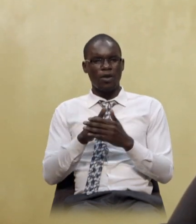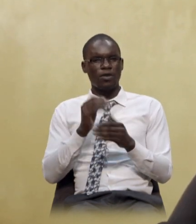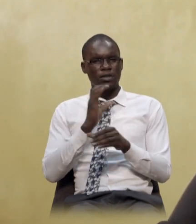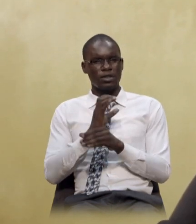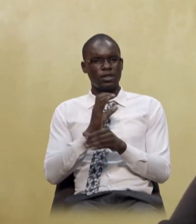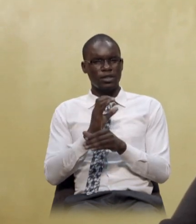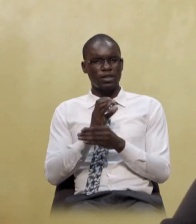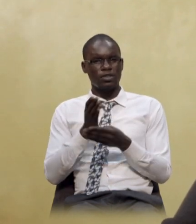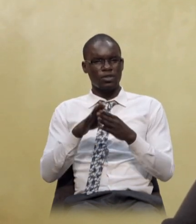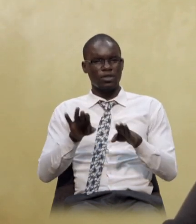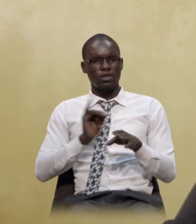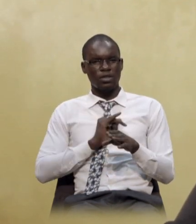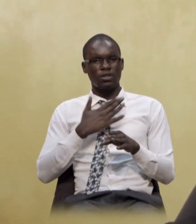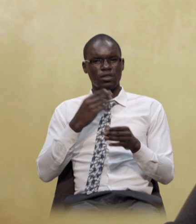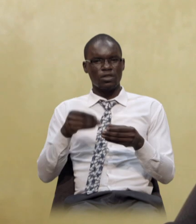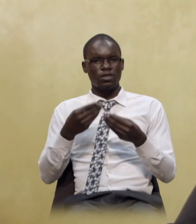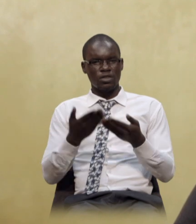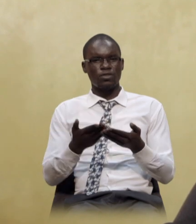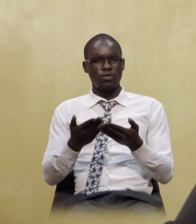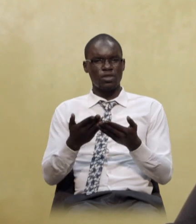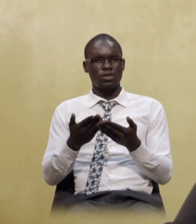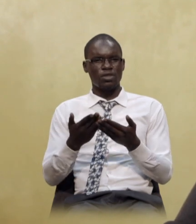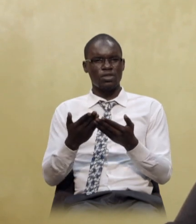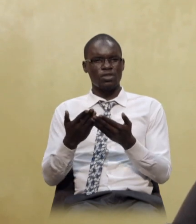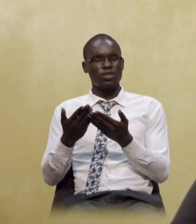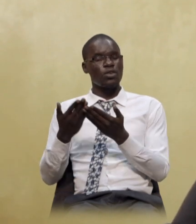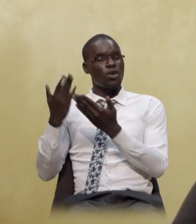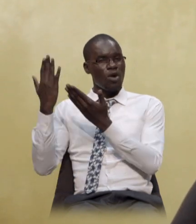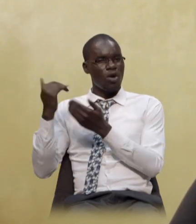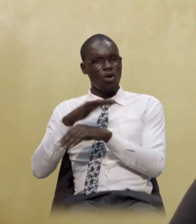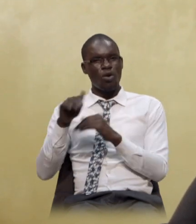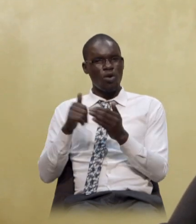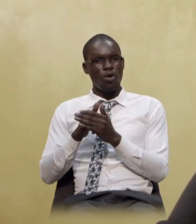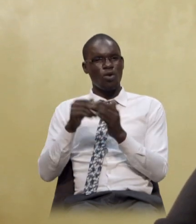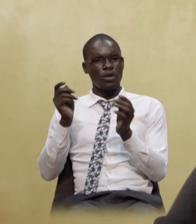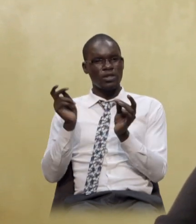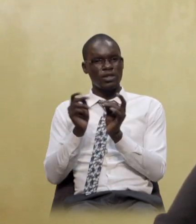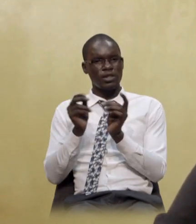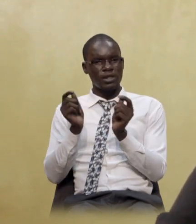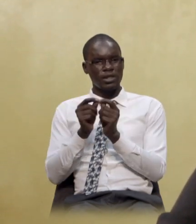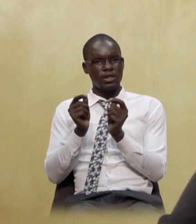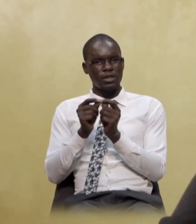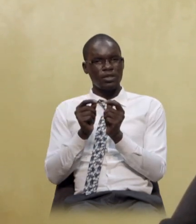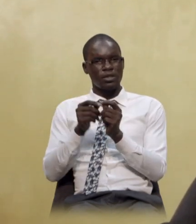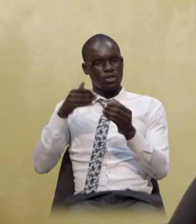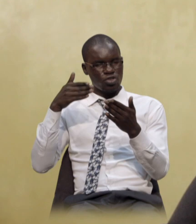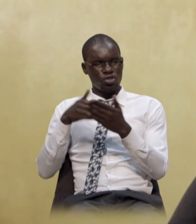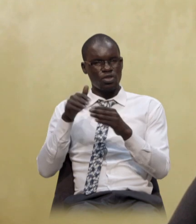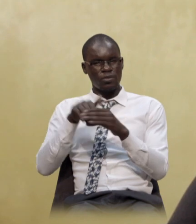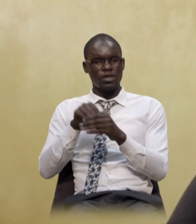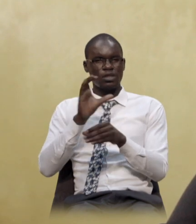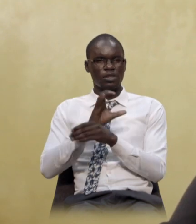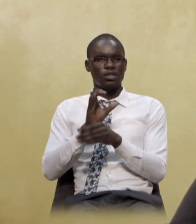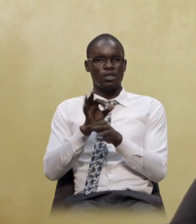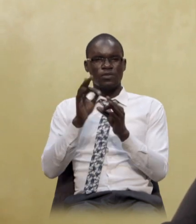open, I want to give you some hope that all our pain stops in the church. When you feel you have some